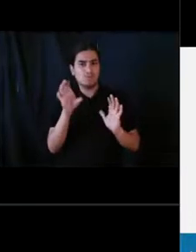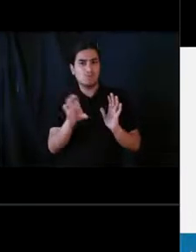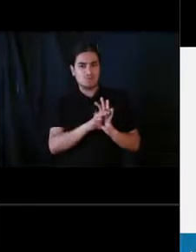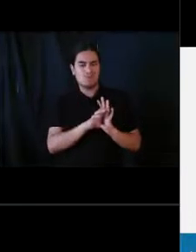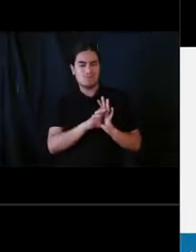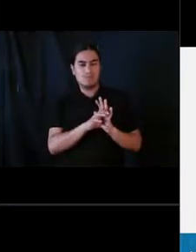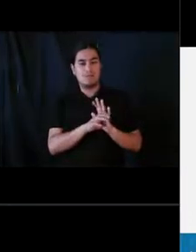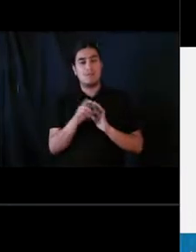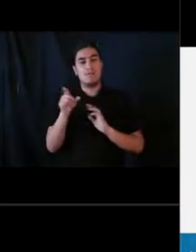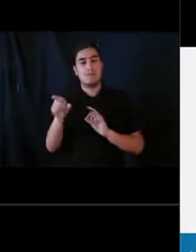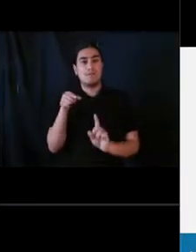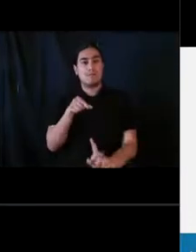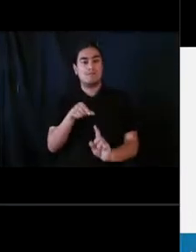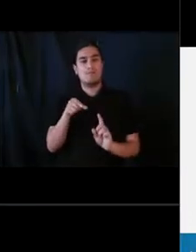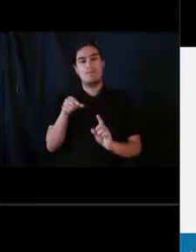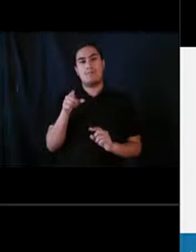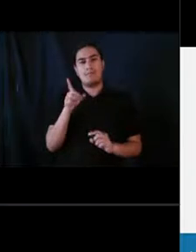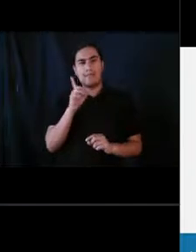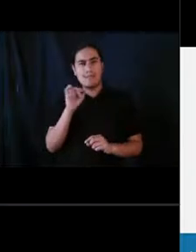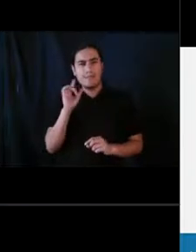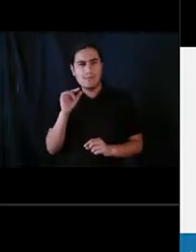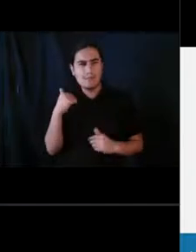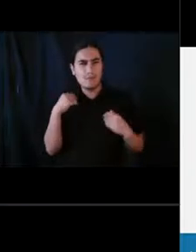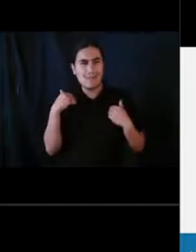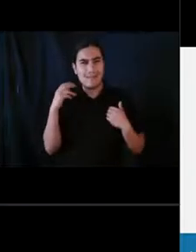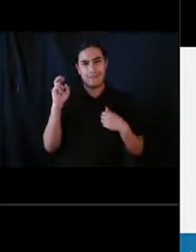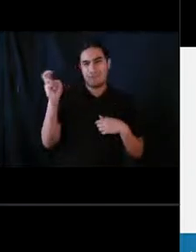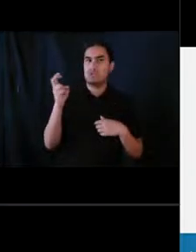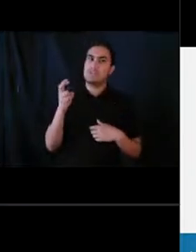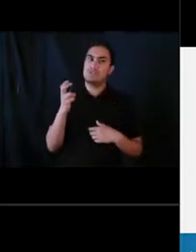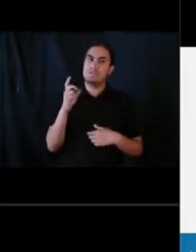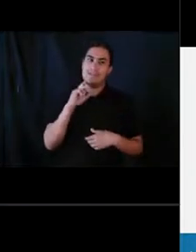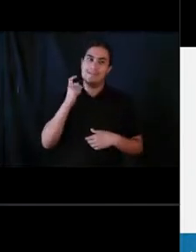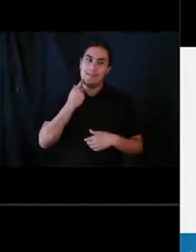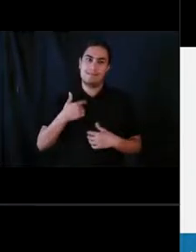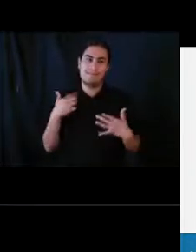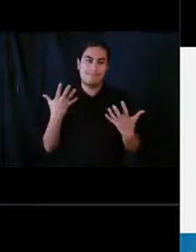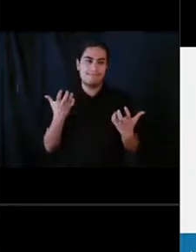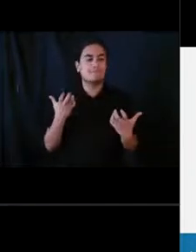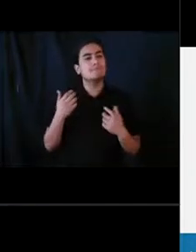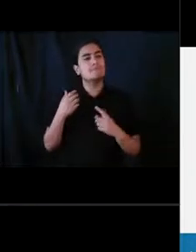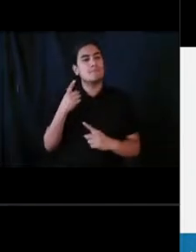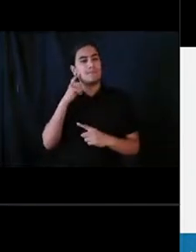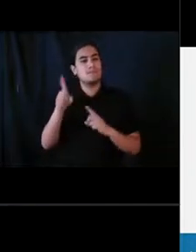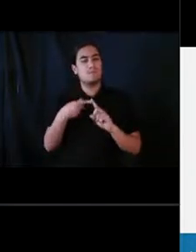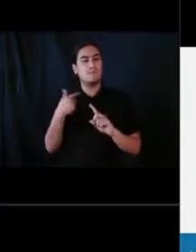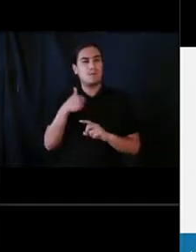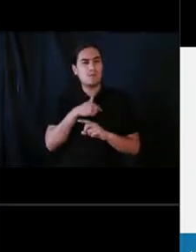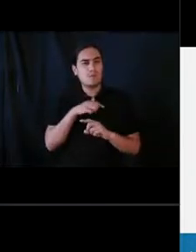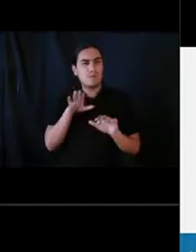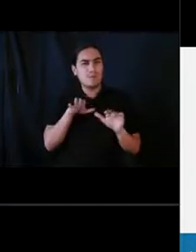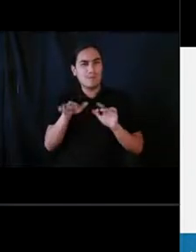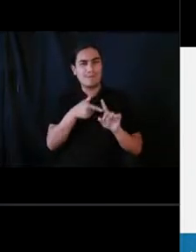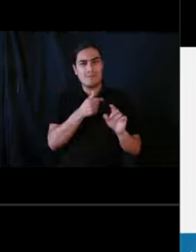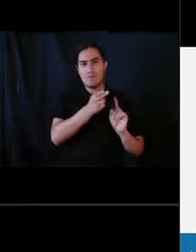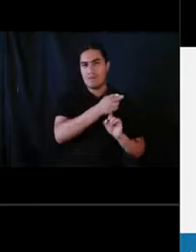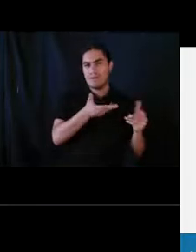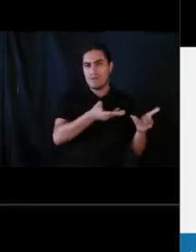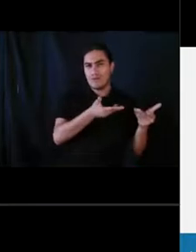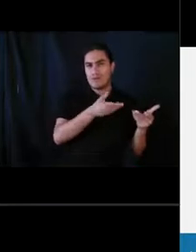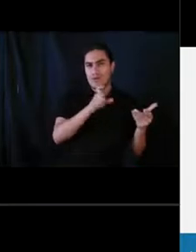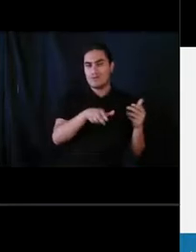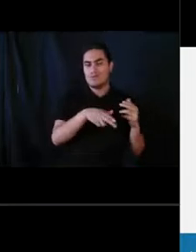i come from the central valley of california and i do have transportation envy as we were walking uh from the hotel here and had to